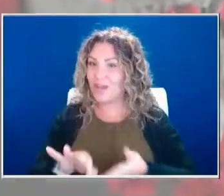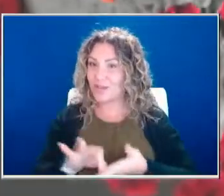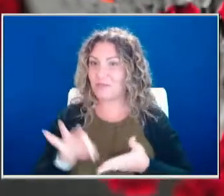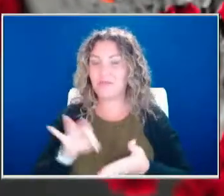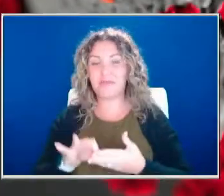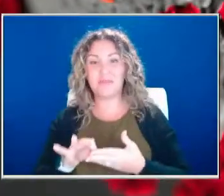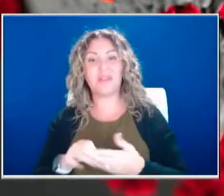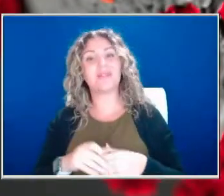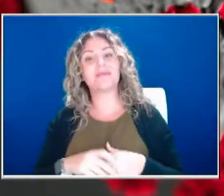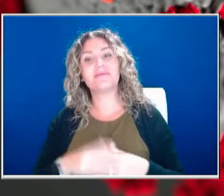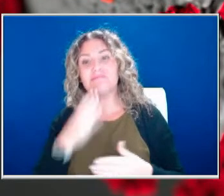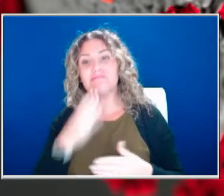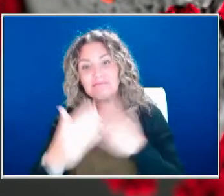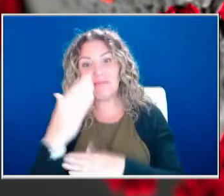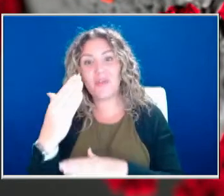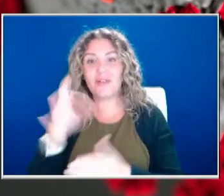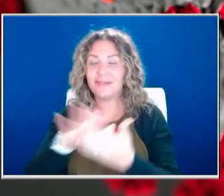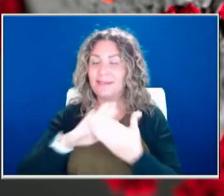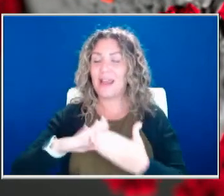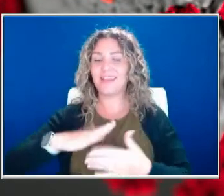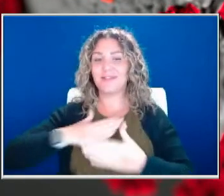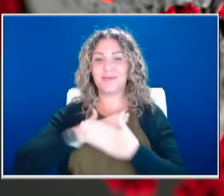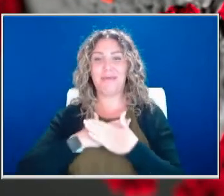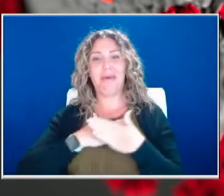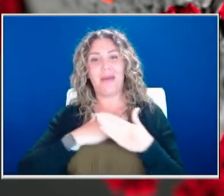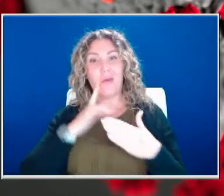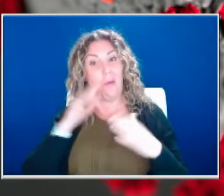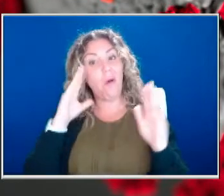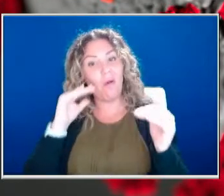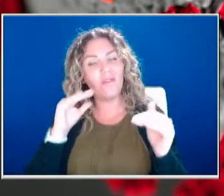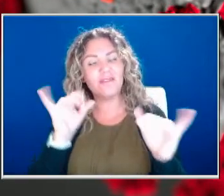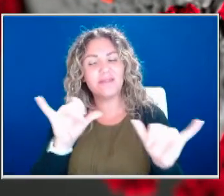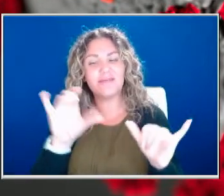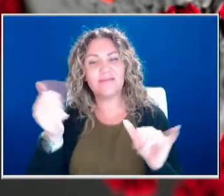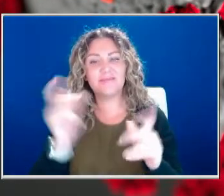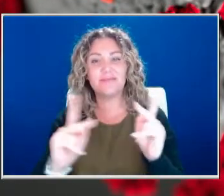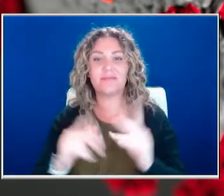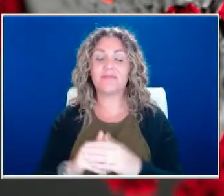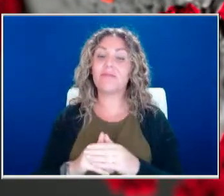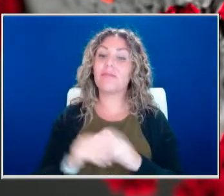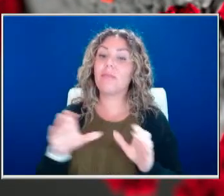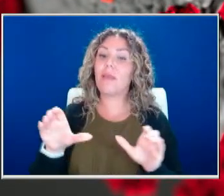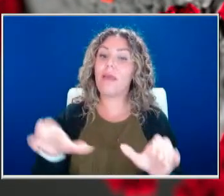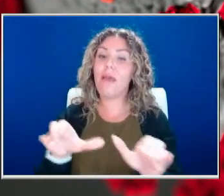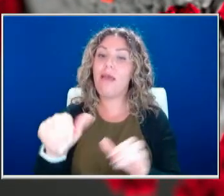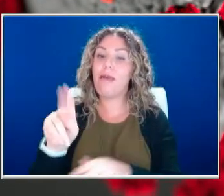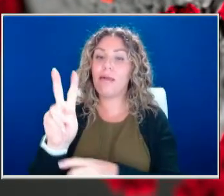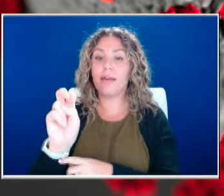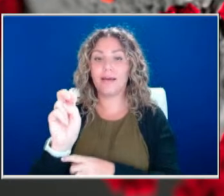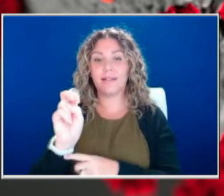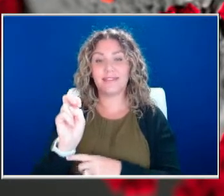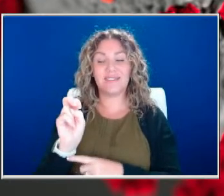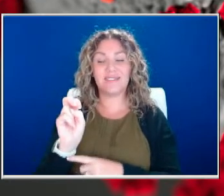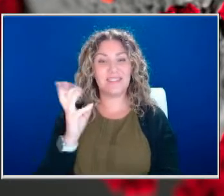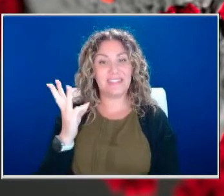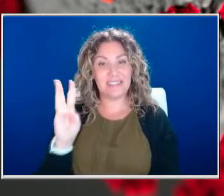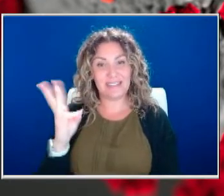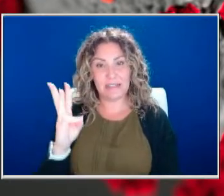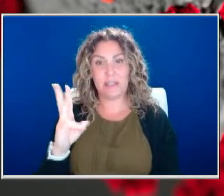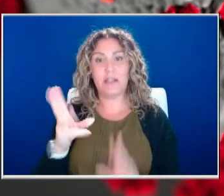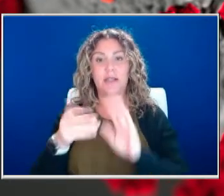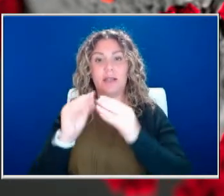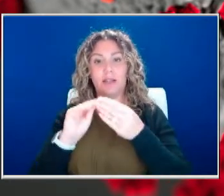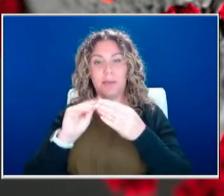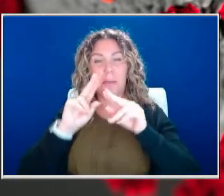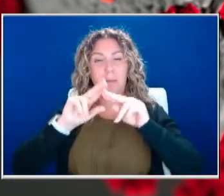It was nice and relaxing. Right. Hopefully for most people it was. As far as active infections in the hospital, again, our numbers continue to creep